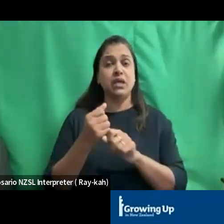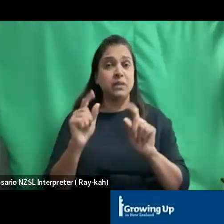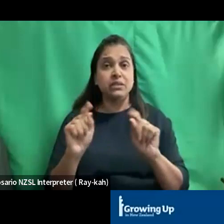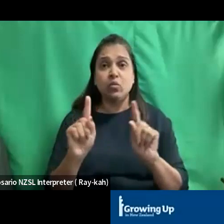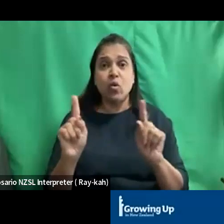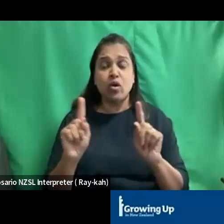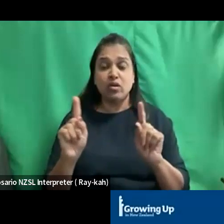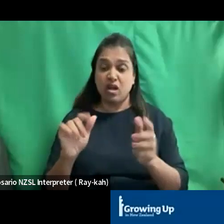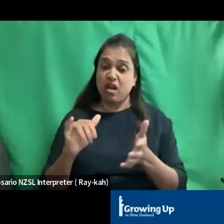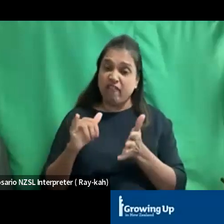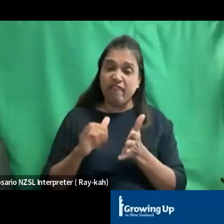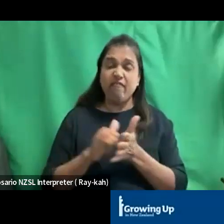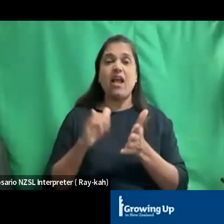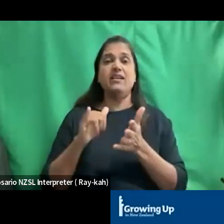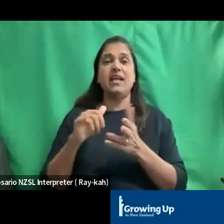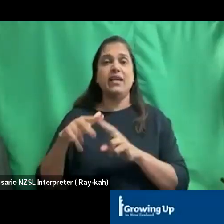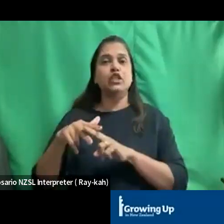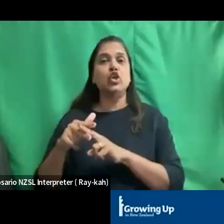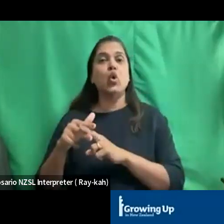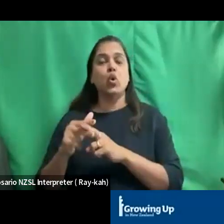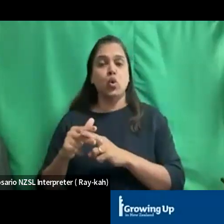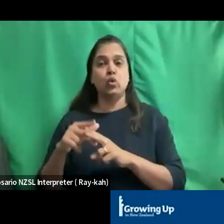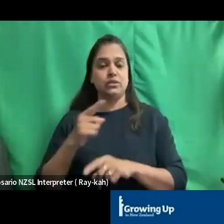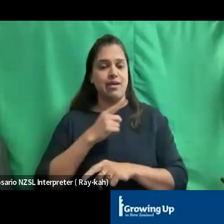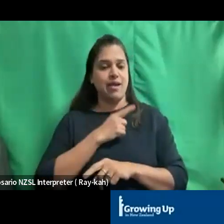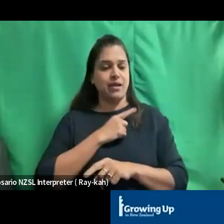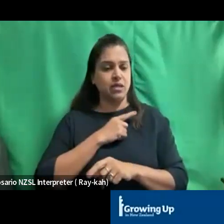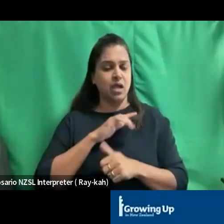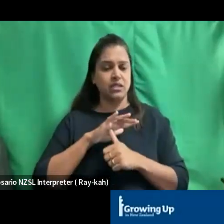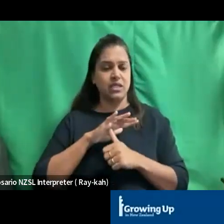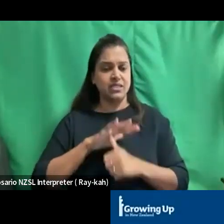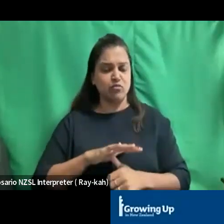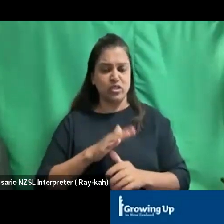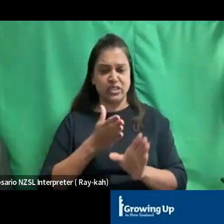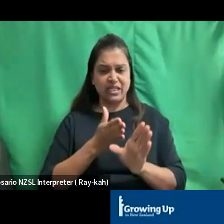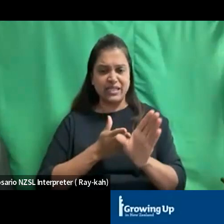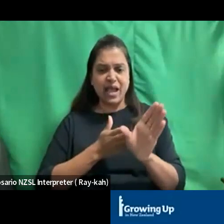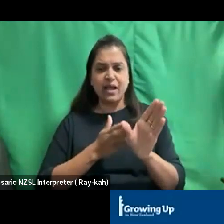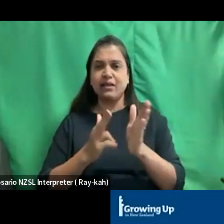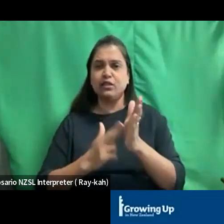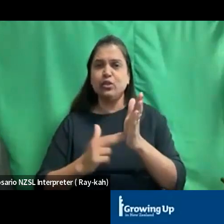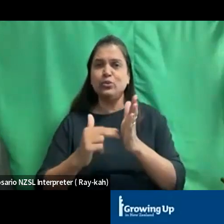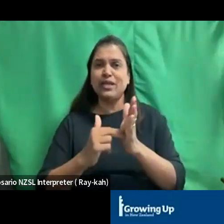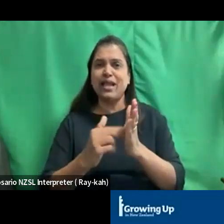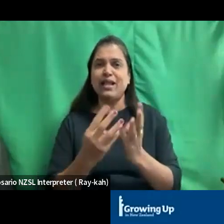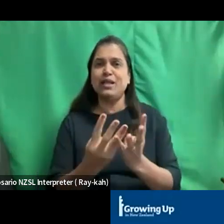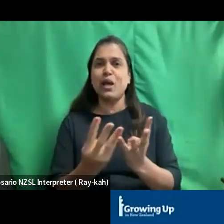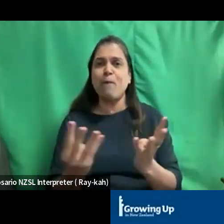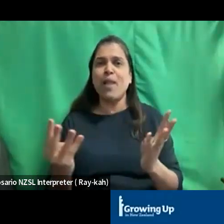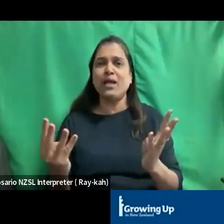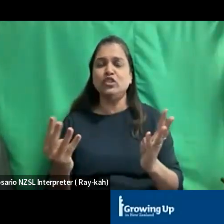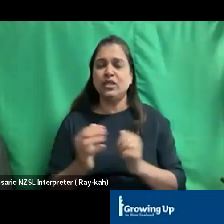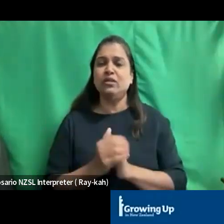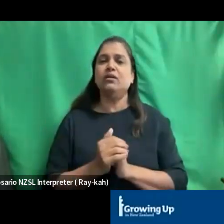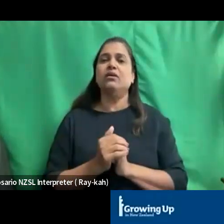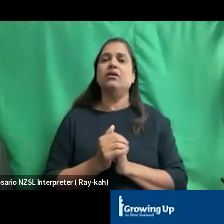tools that you use to assess anxiety and depression in a young New Zealand population. I believe I'm correct in saying that we